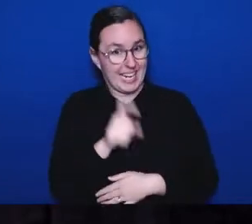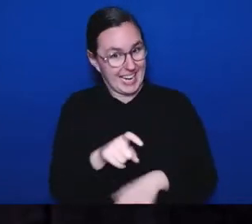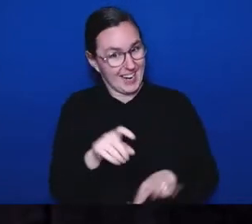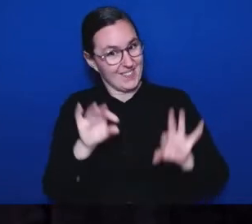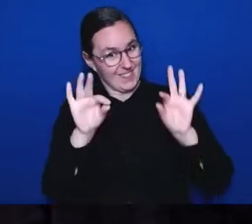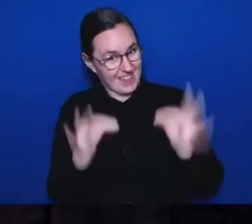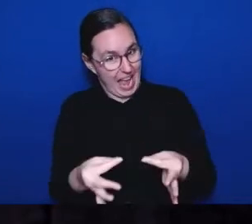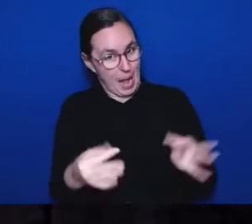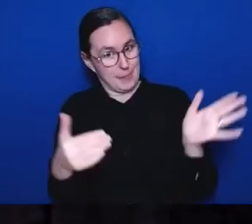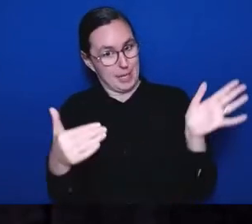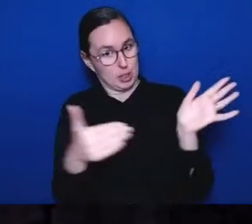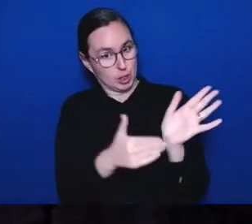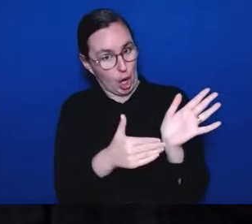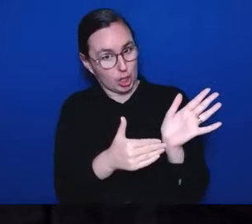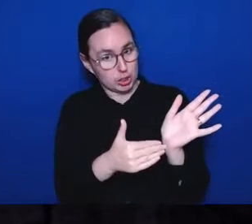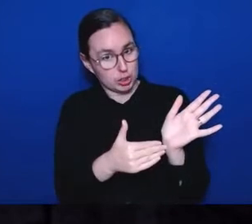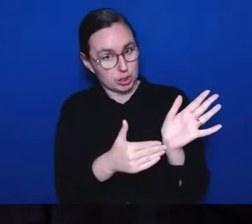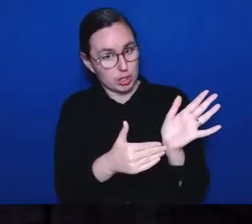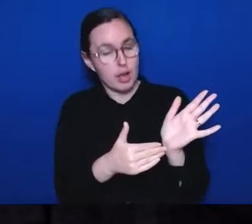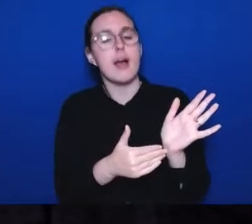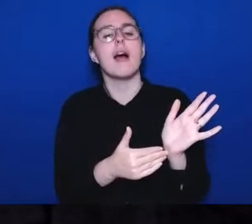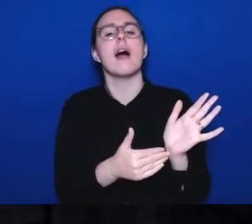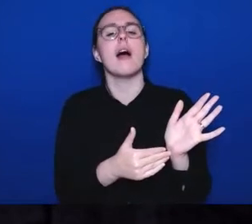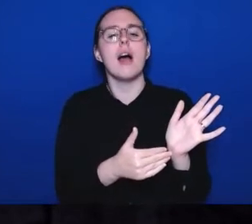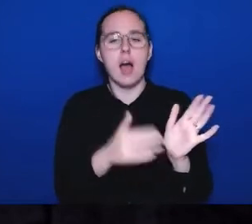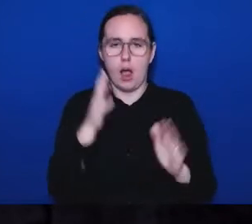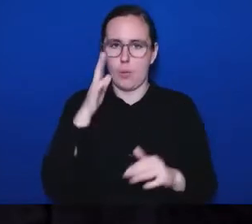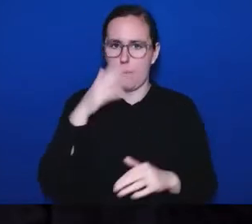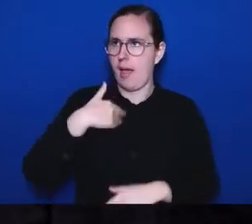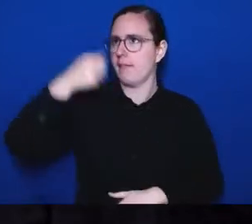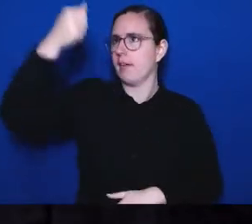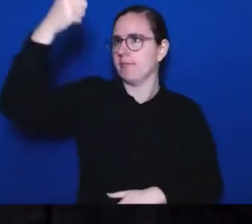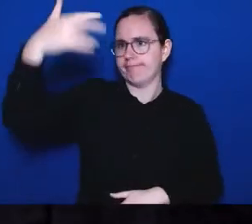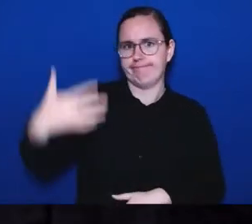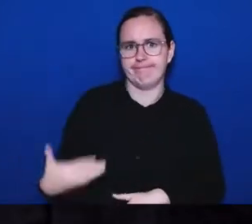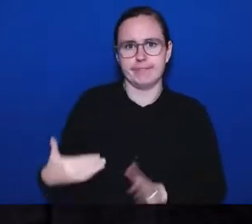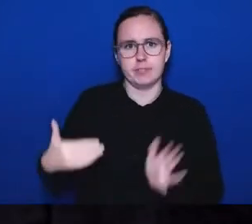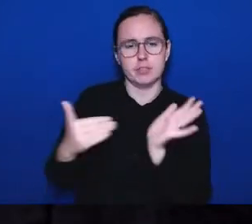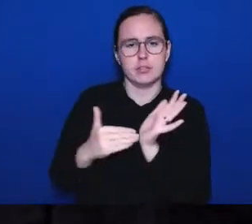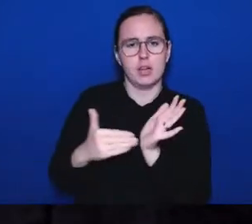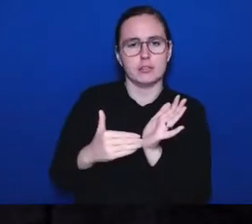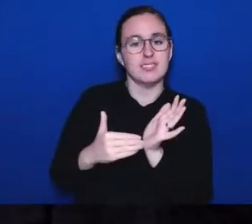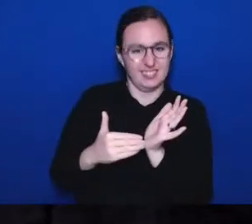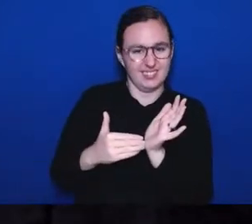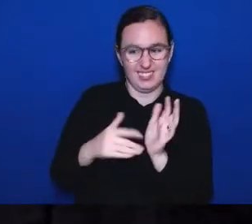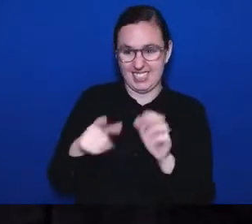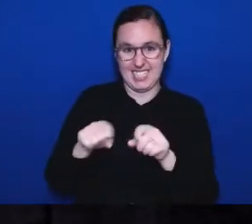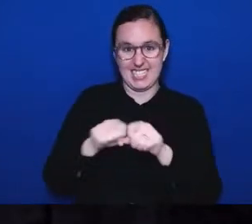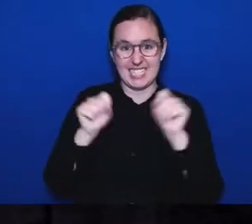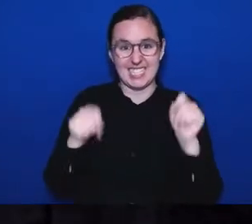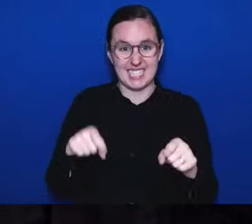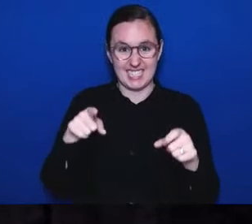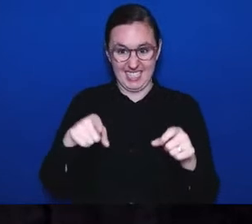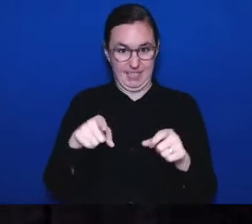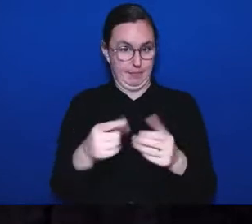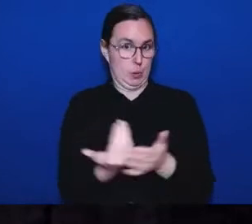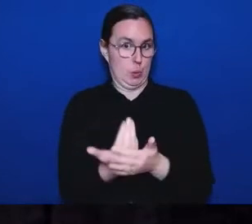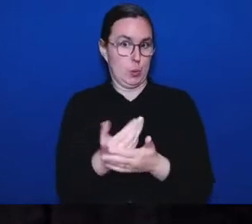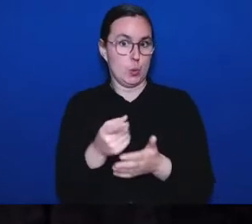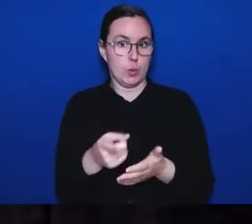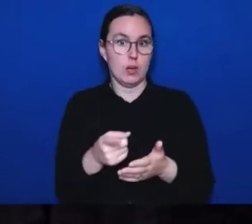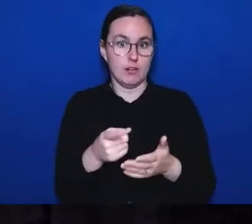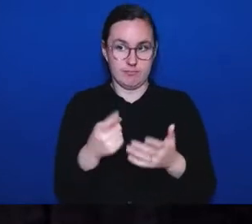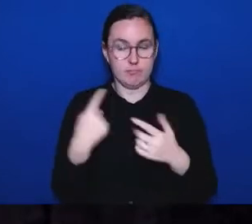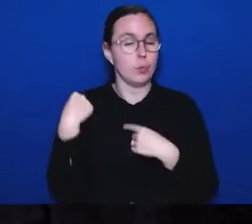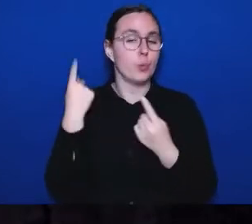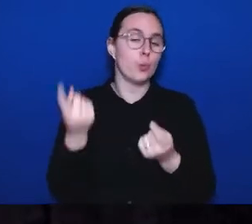you'll obviously be other places you can link in as well. So the rostering system is new. It's something that we've wanted to do for a long time, I think, together.